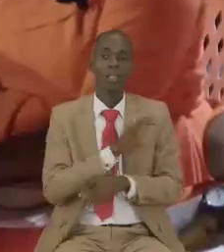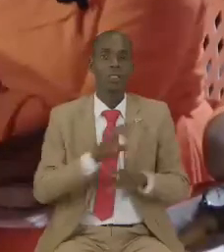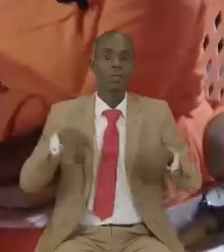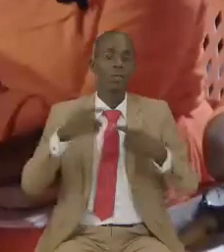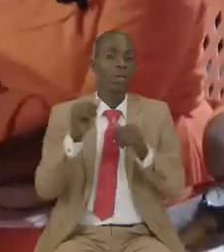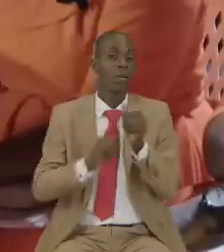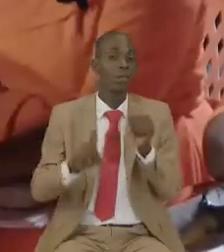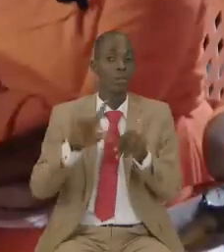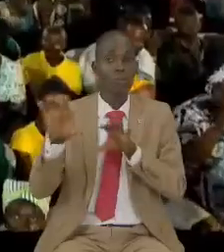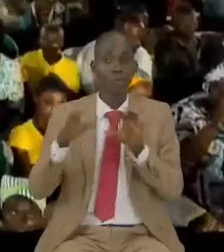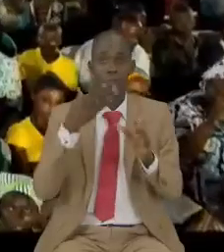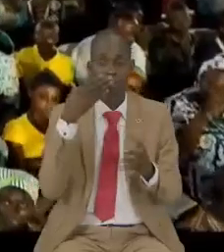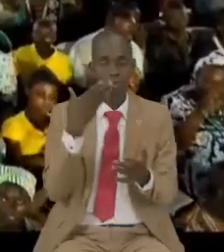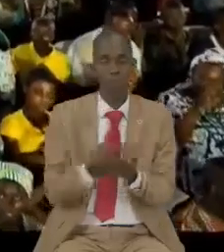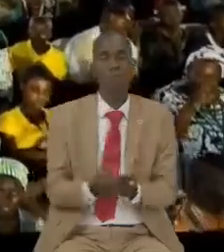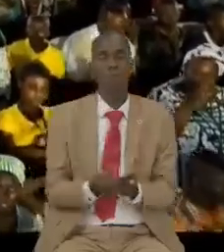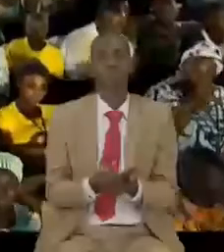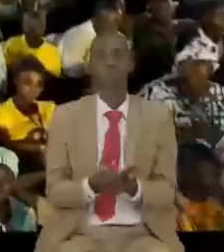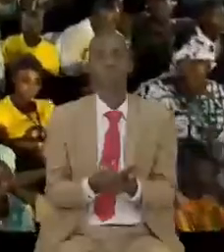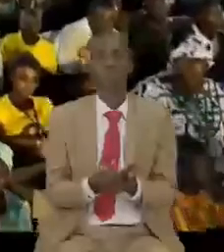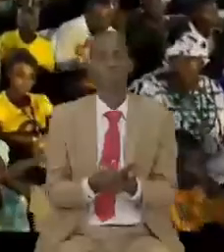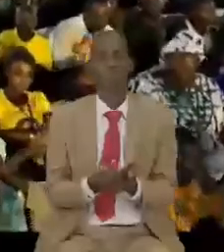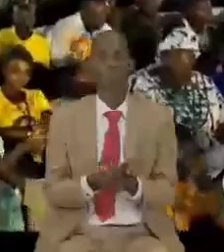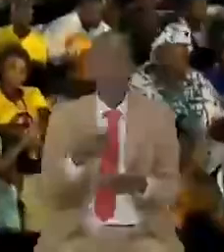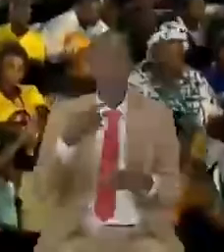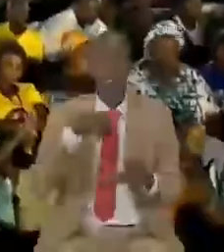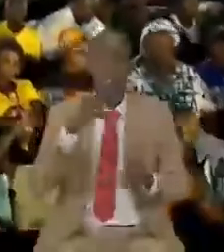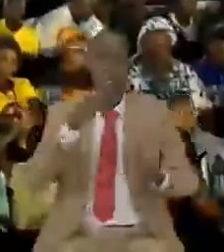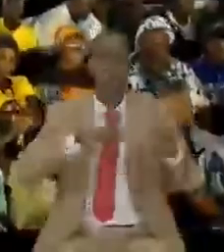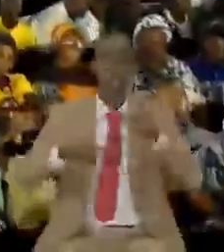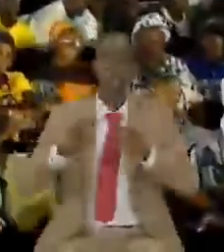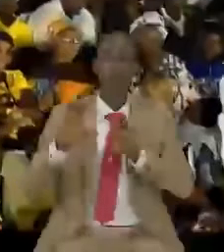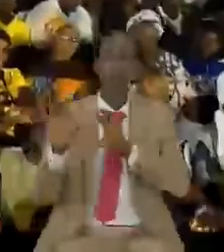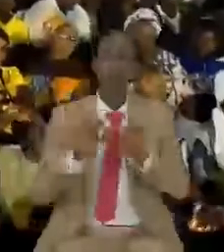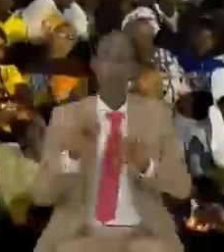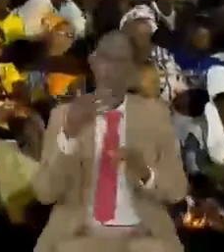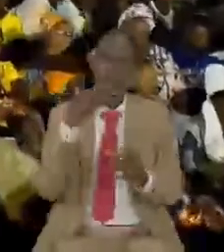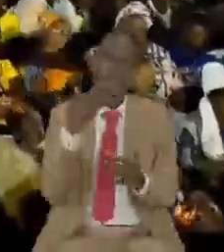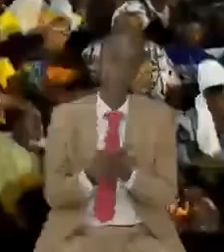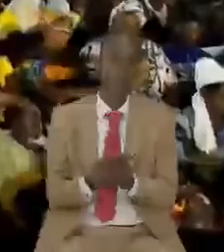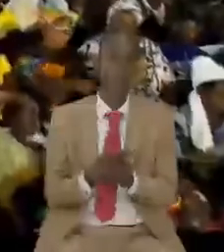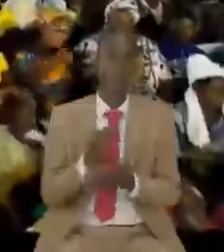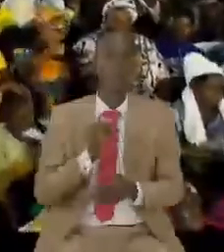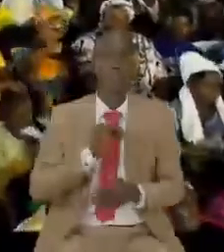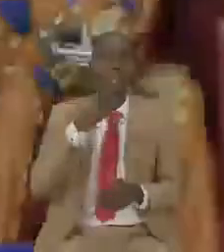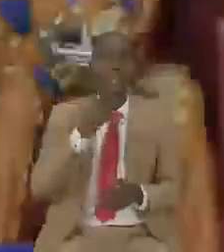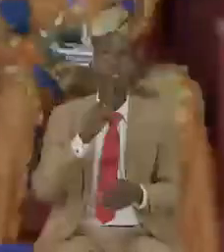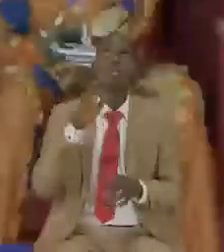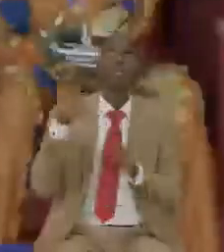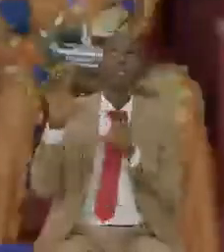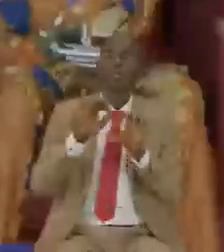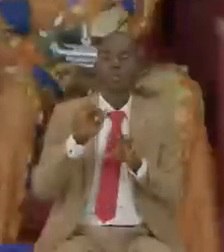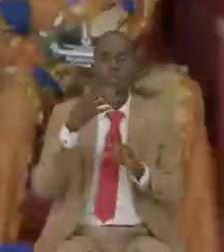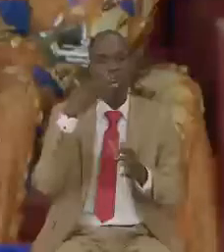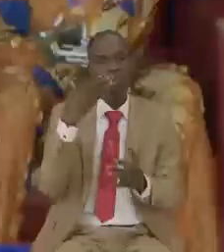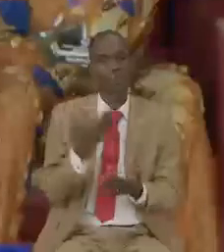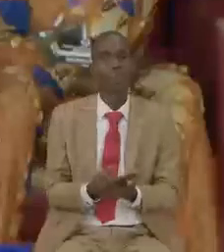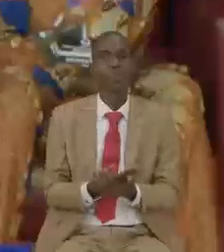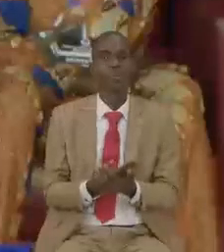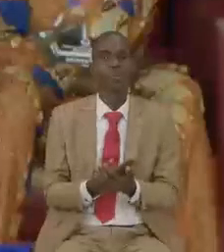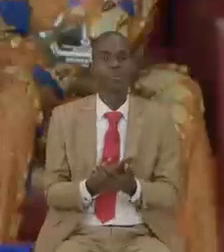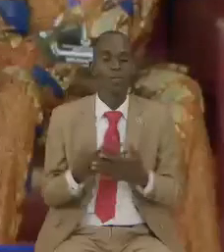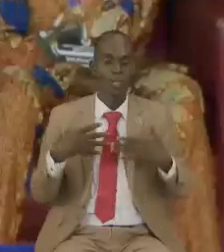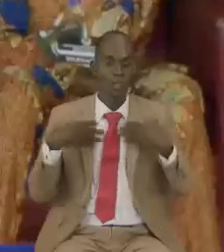tonight doing good. I said doing good. I said doing good.